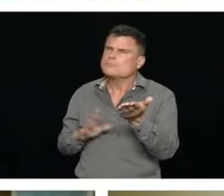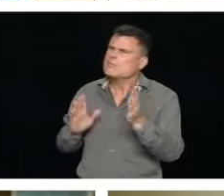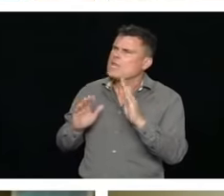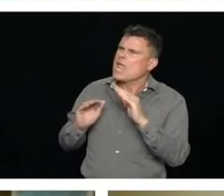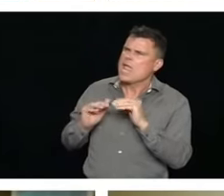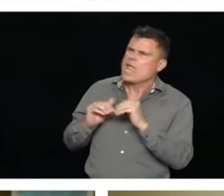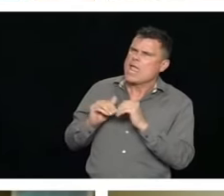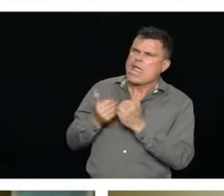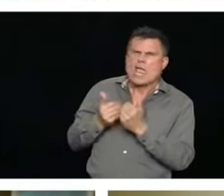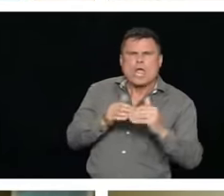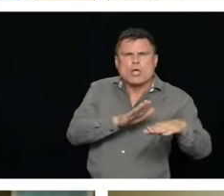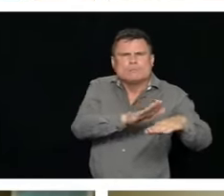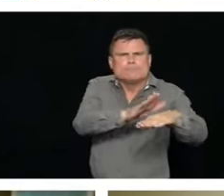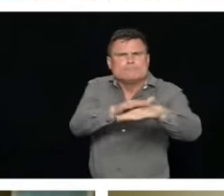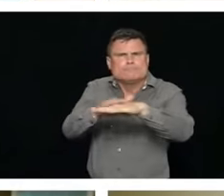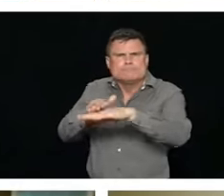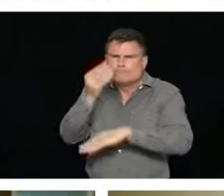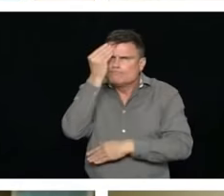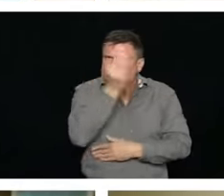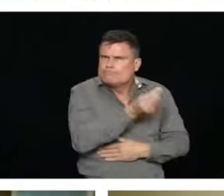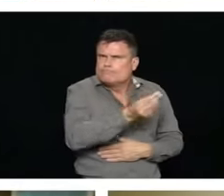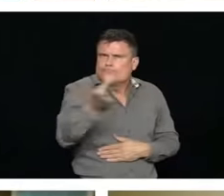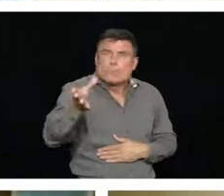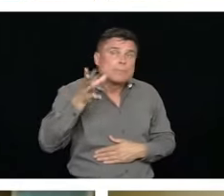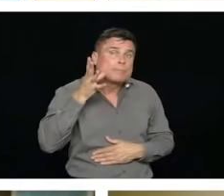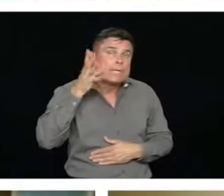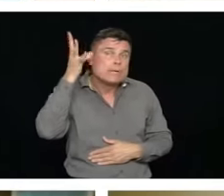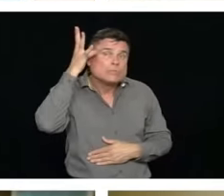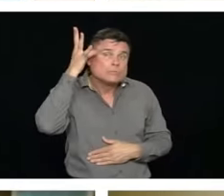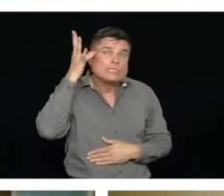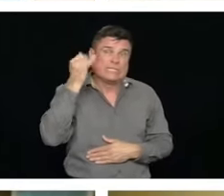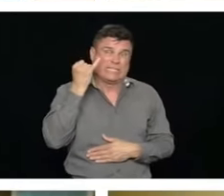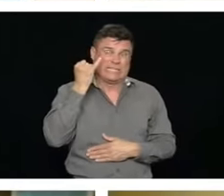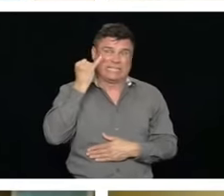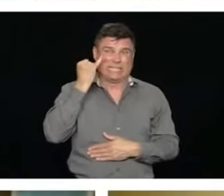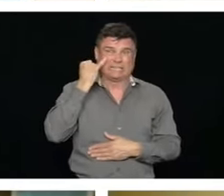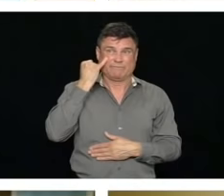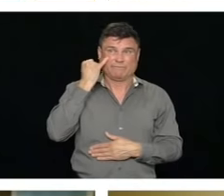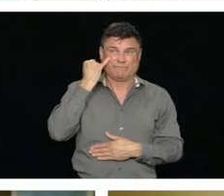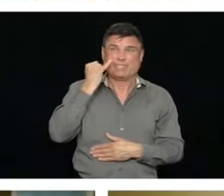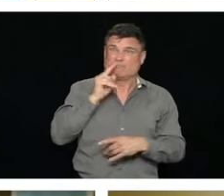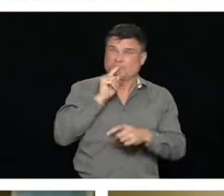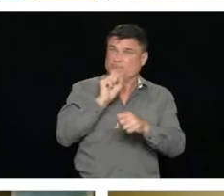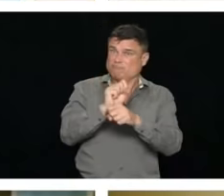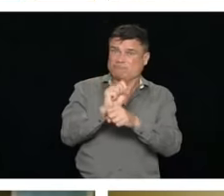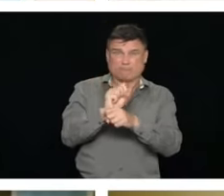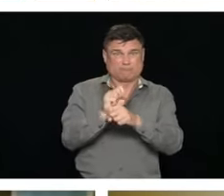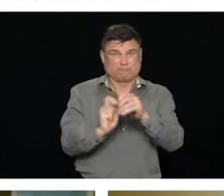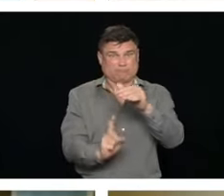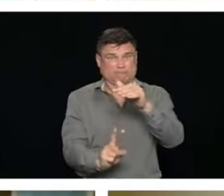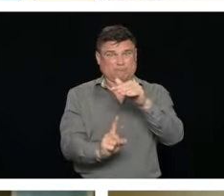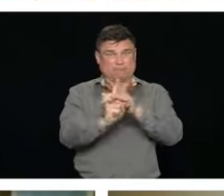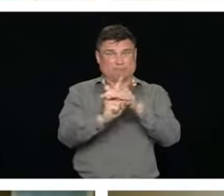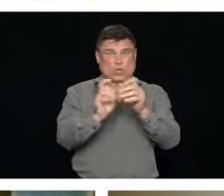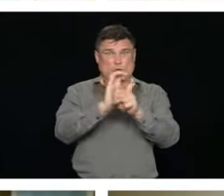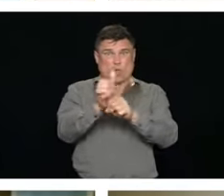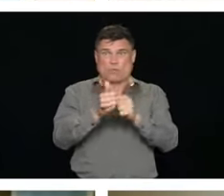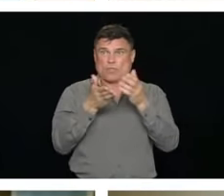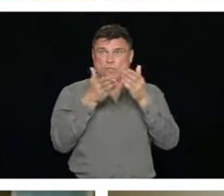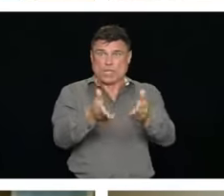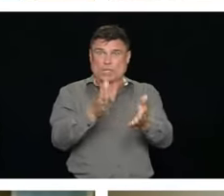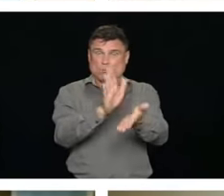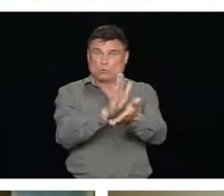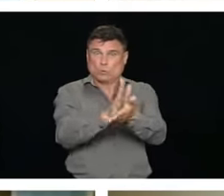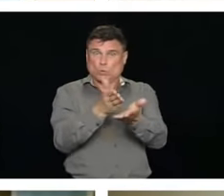Mm-hmm. Yeah. So this is what we think of as bread and butter public health. This is what we do on a day-to-day basis in